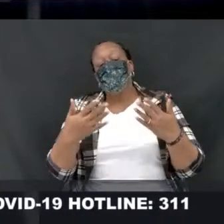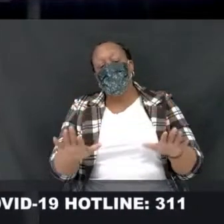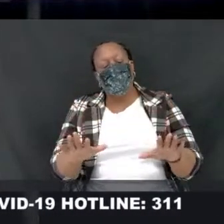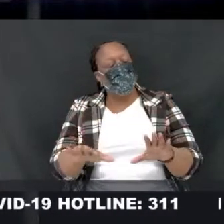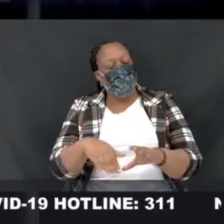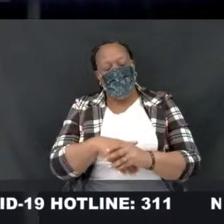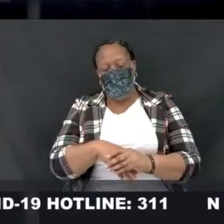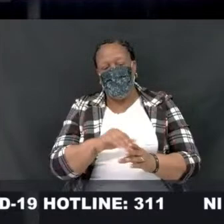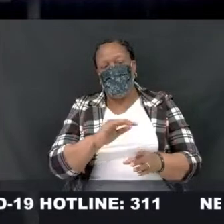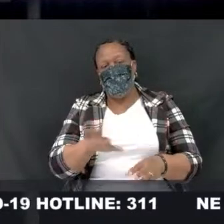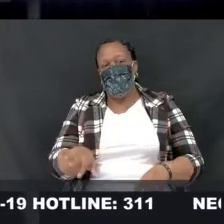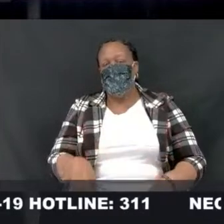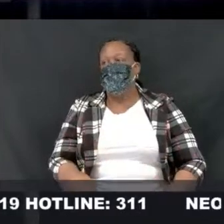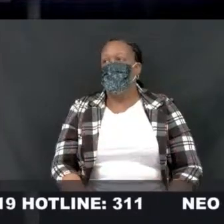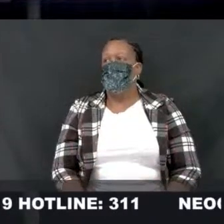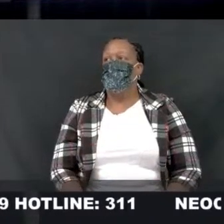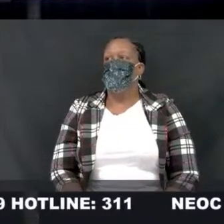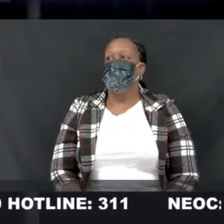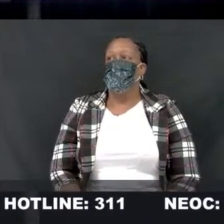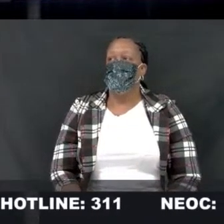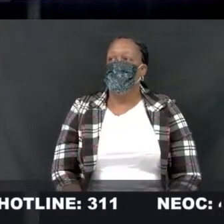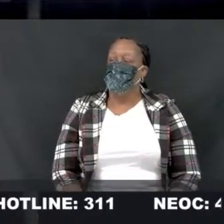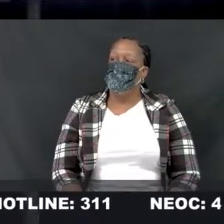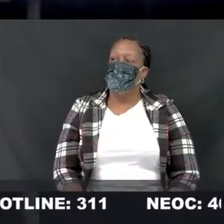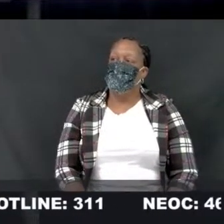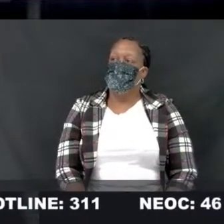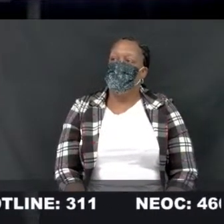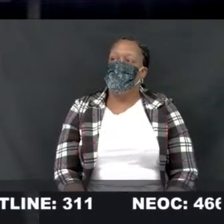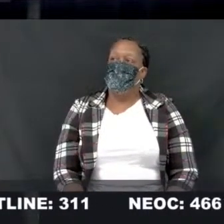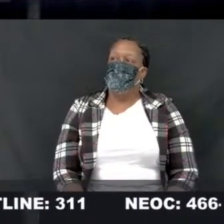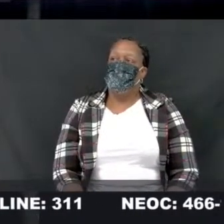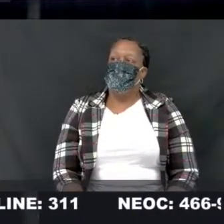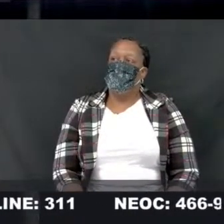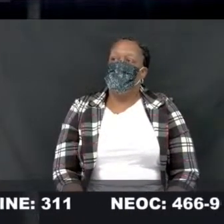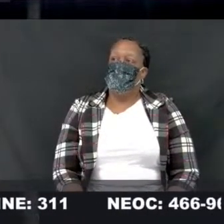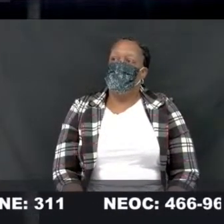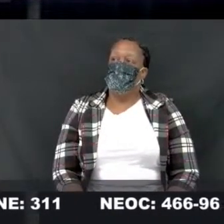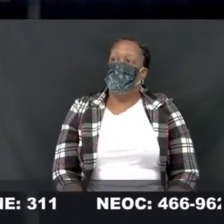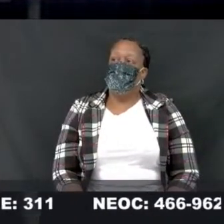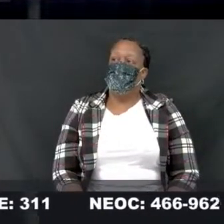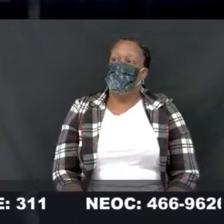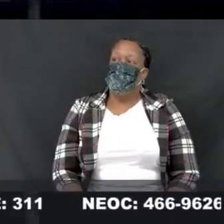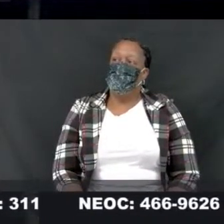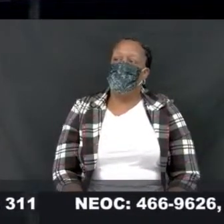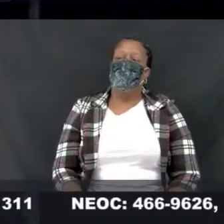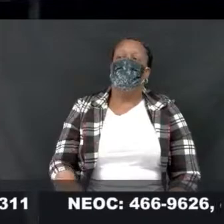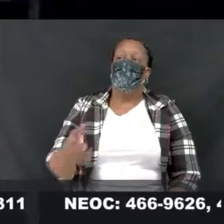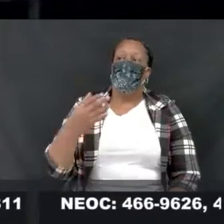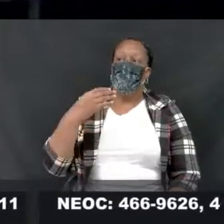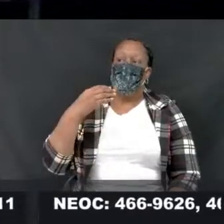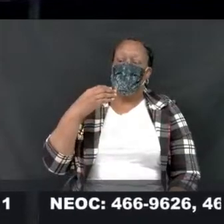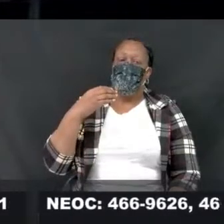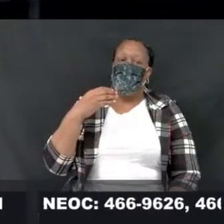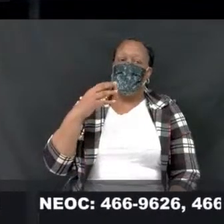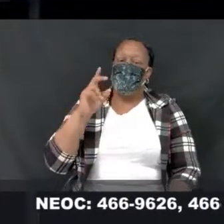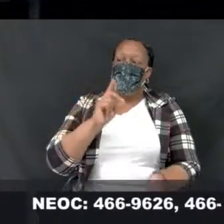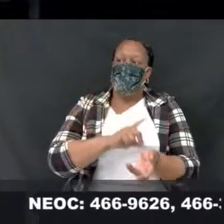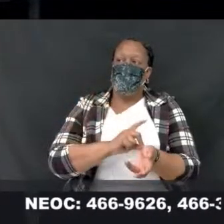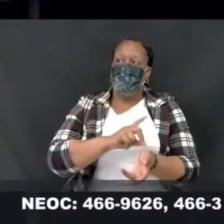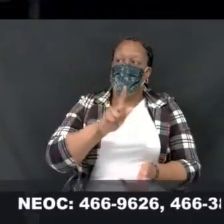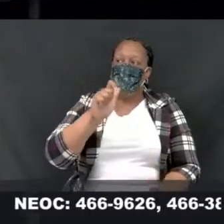also highlight, as we speak about further easing of restrictions, the CMO would have indicated